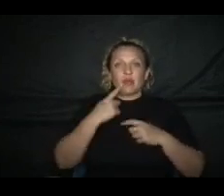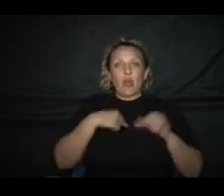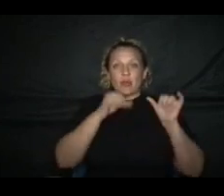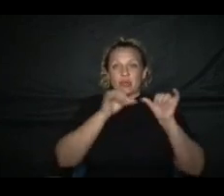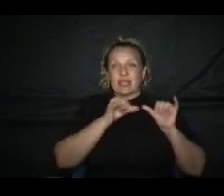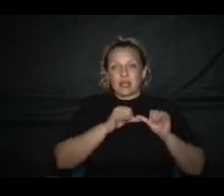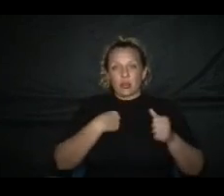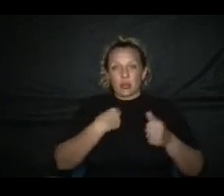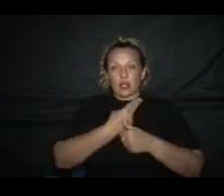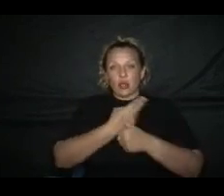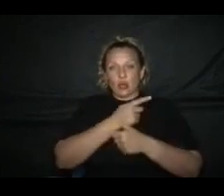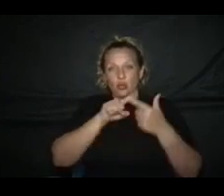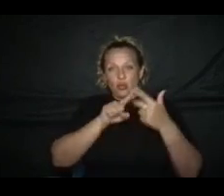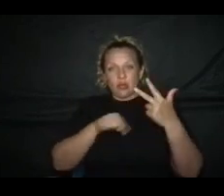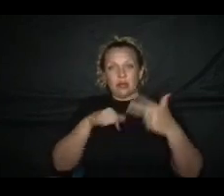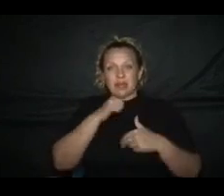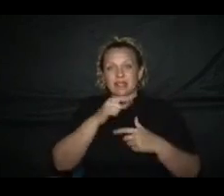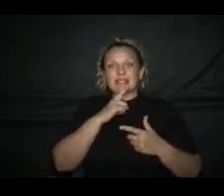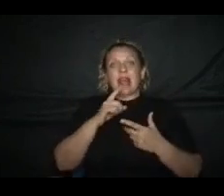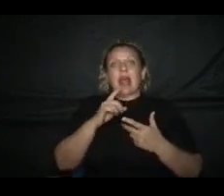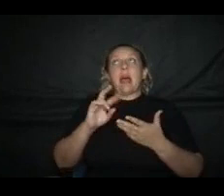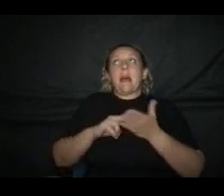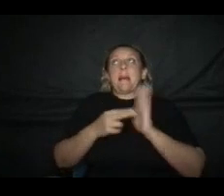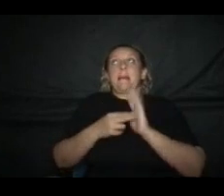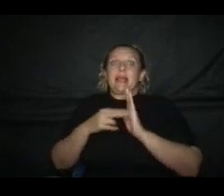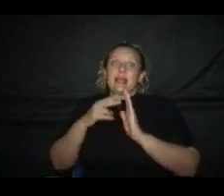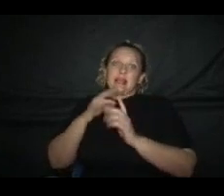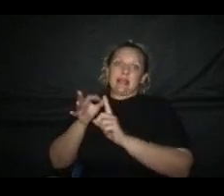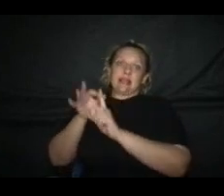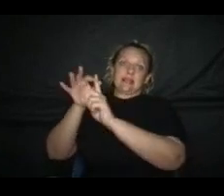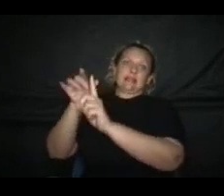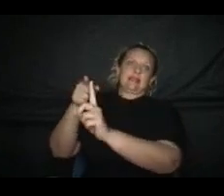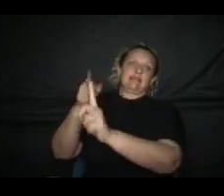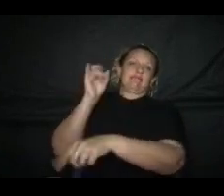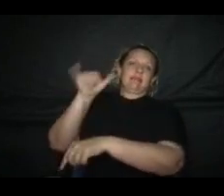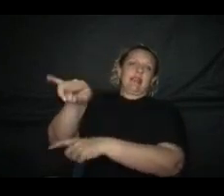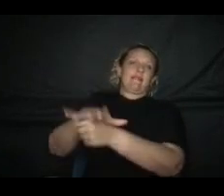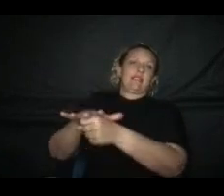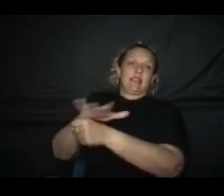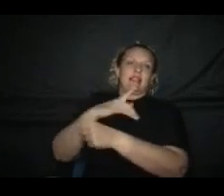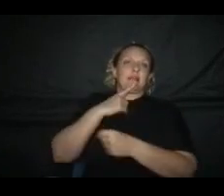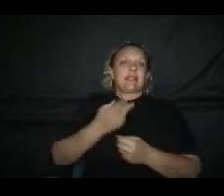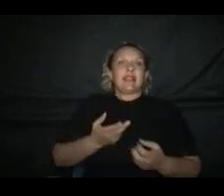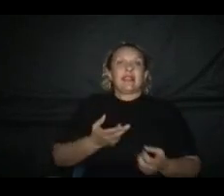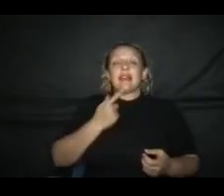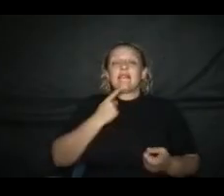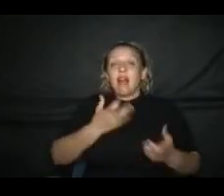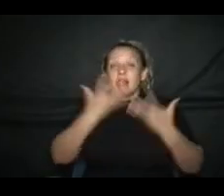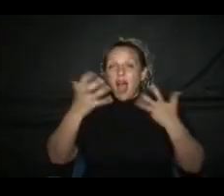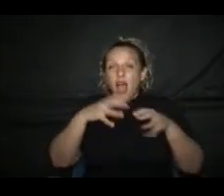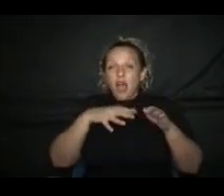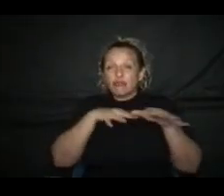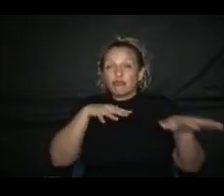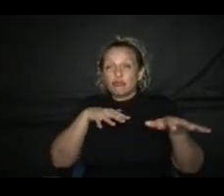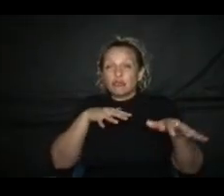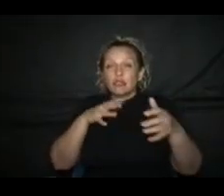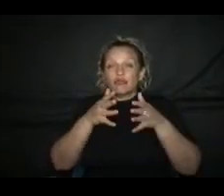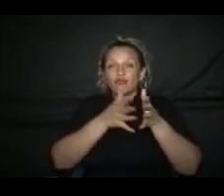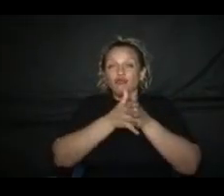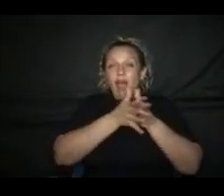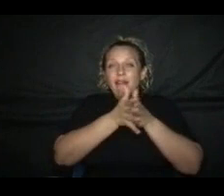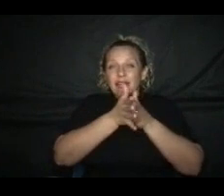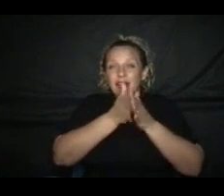it certainly does not preclude a facility. It just says on those higher volume roadways, it's not going to be your